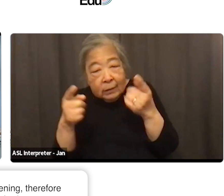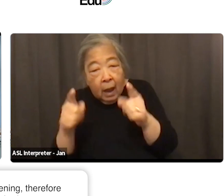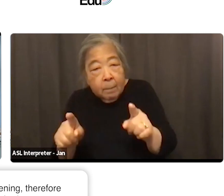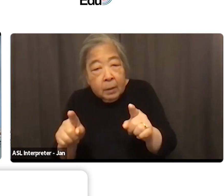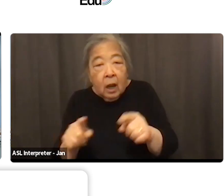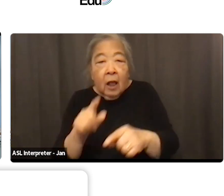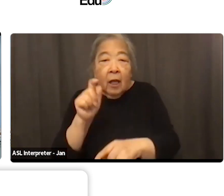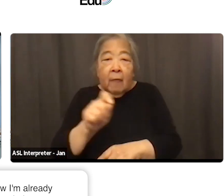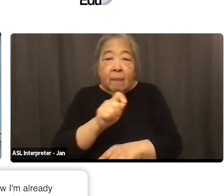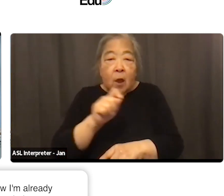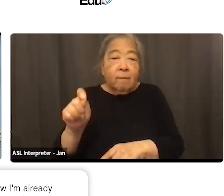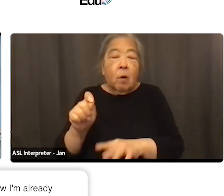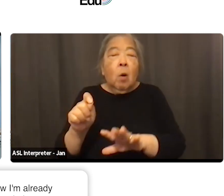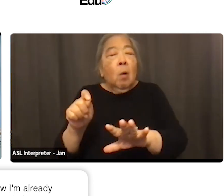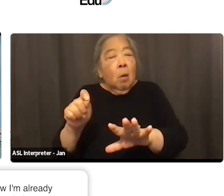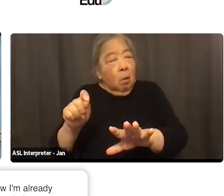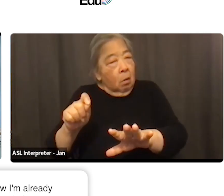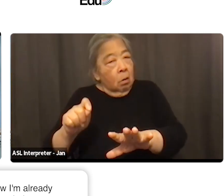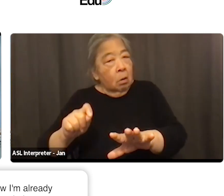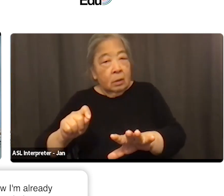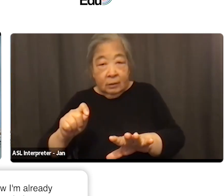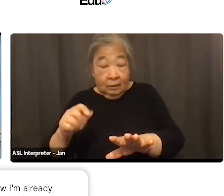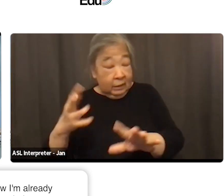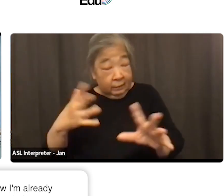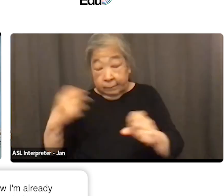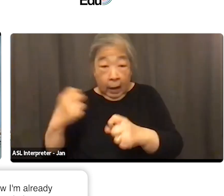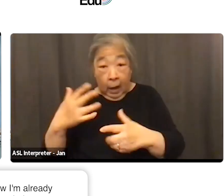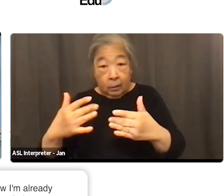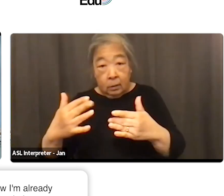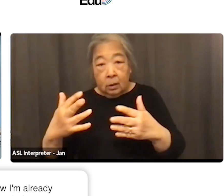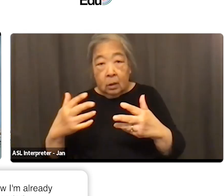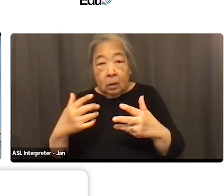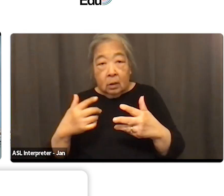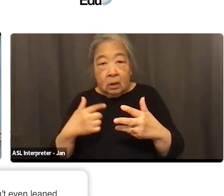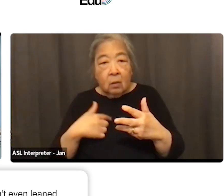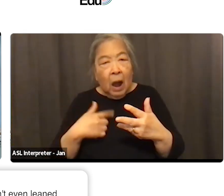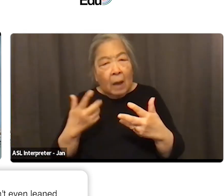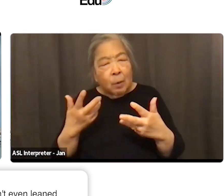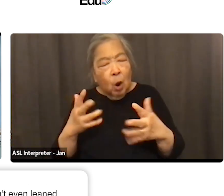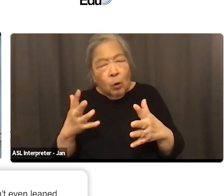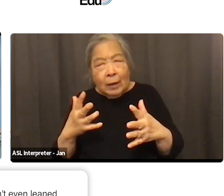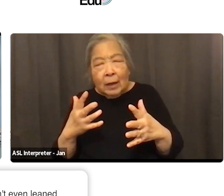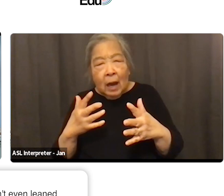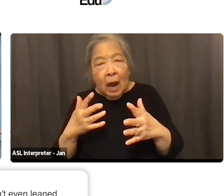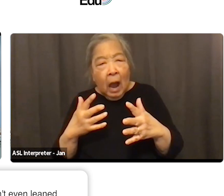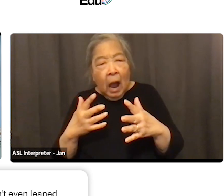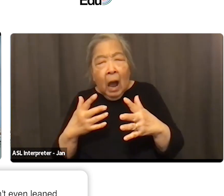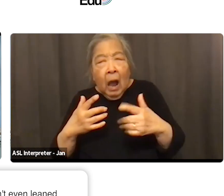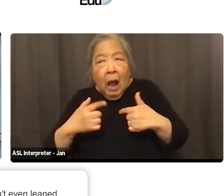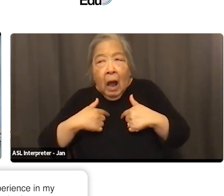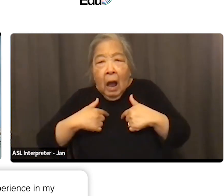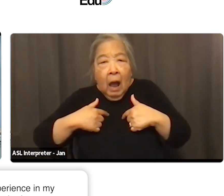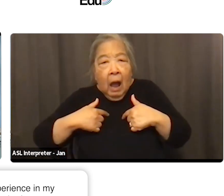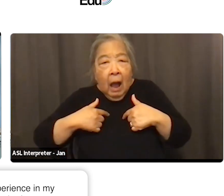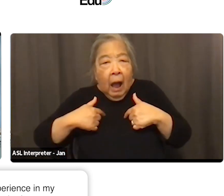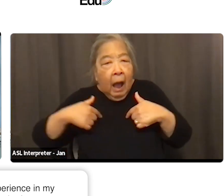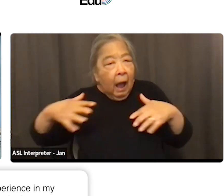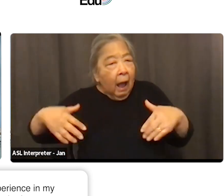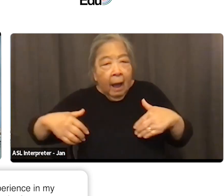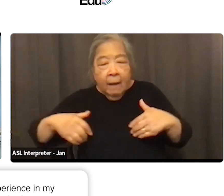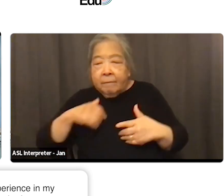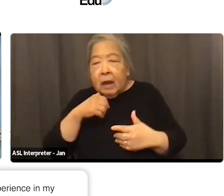it's bad. And so now I'm already defended, and I haven't even leaned into